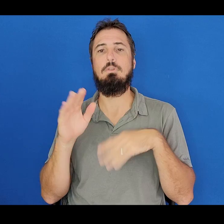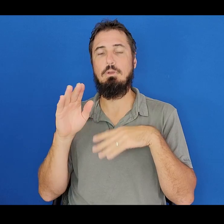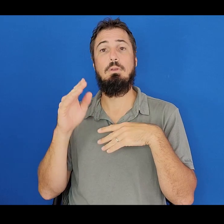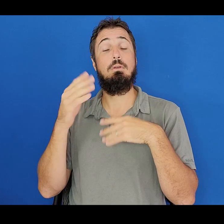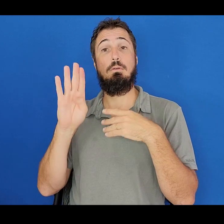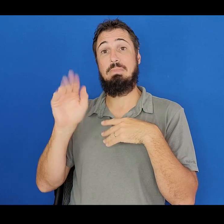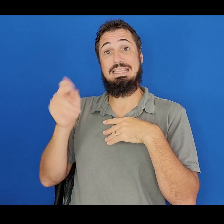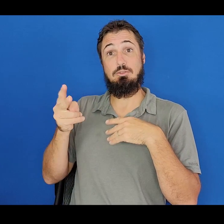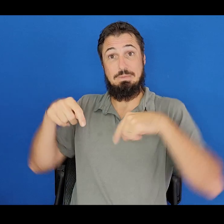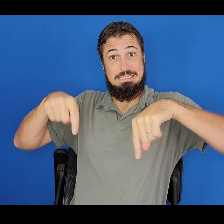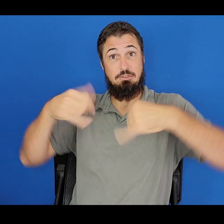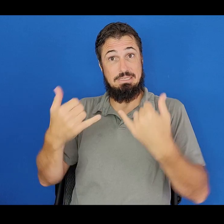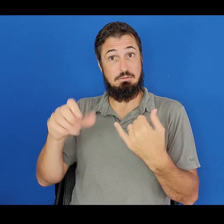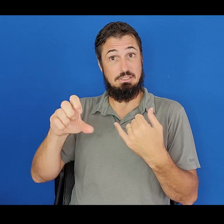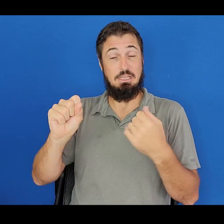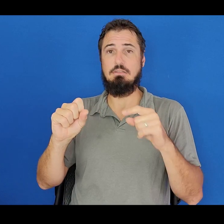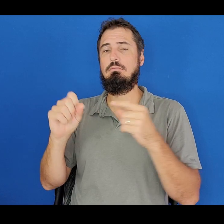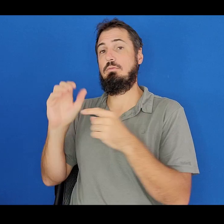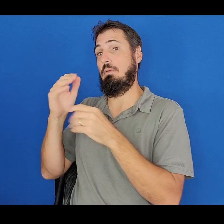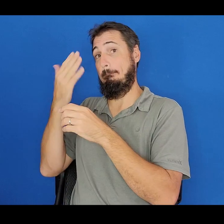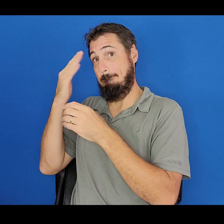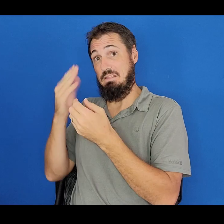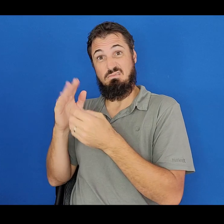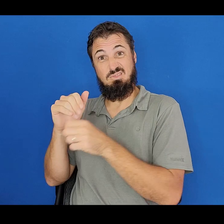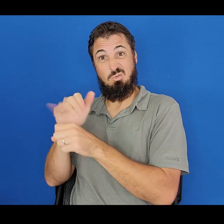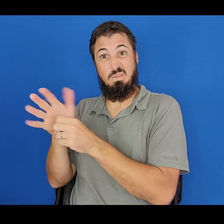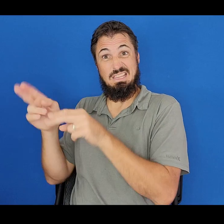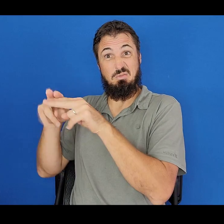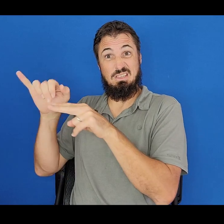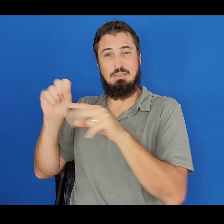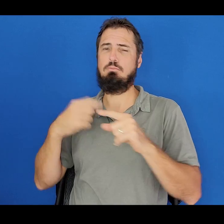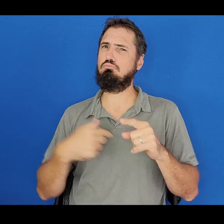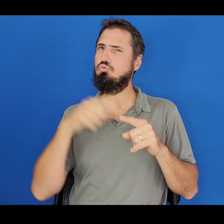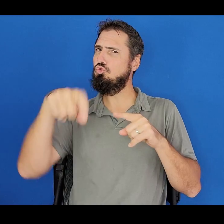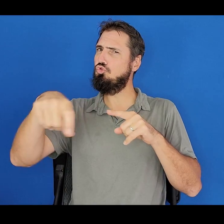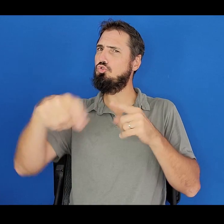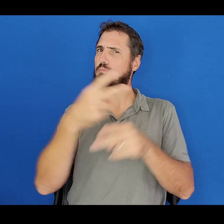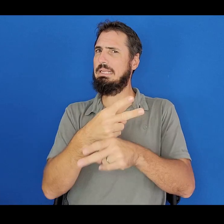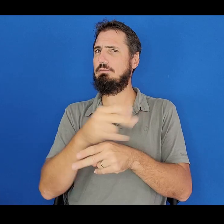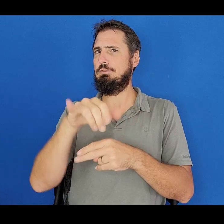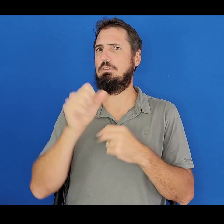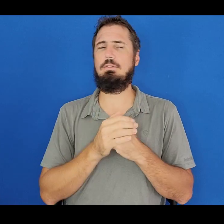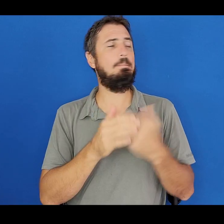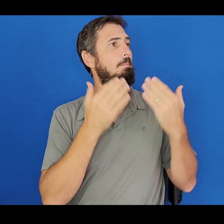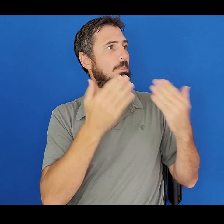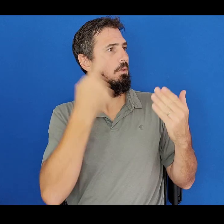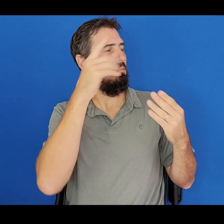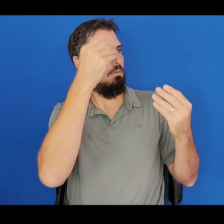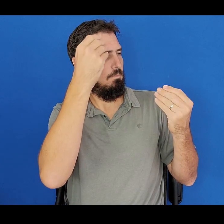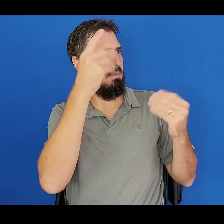in our community and cases rising here and on the mainland, it makes sense to exercise caution. Thanks for that update